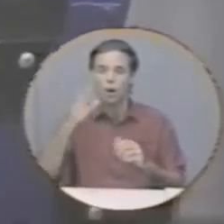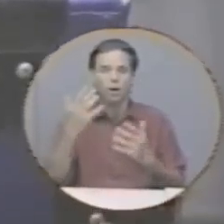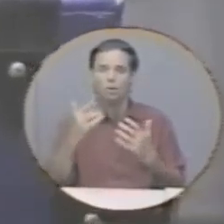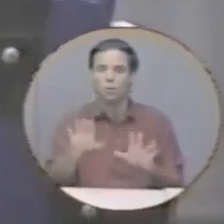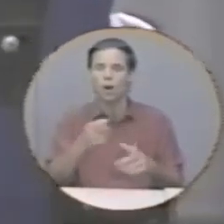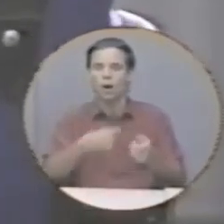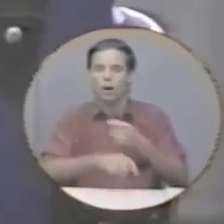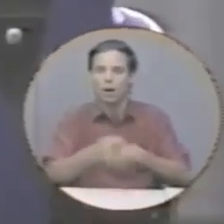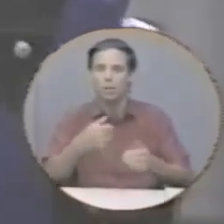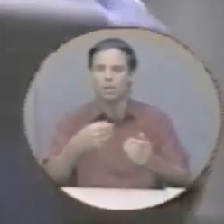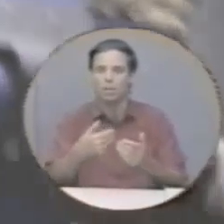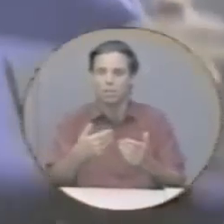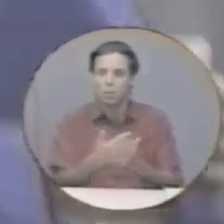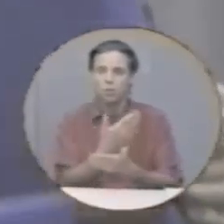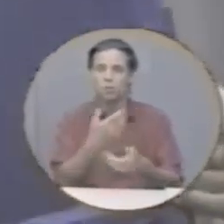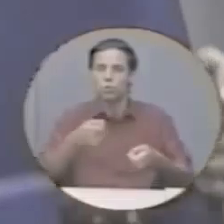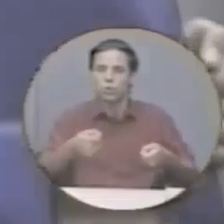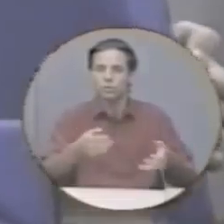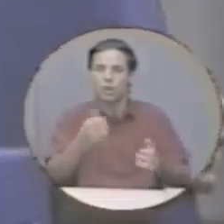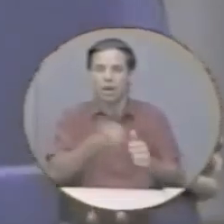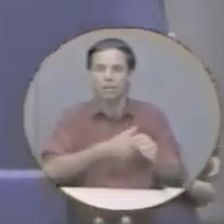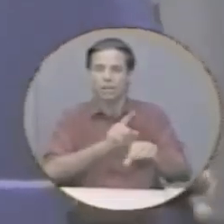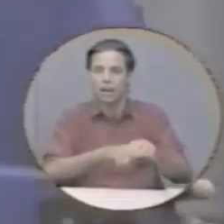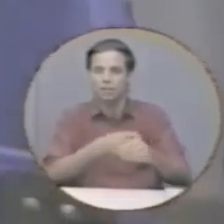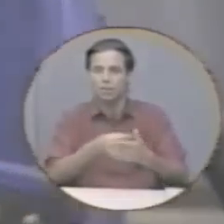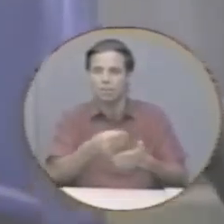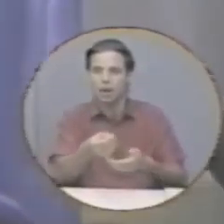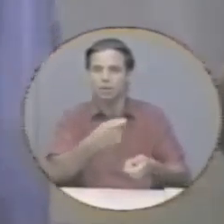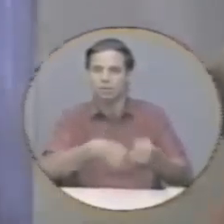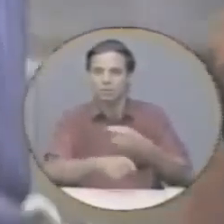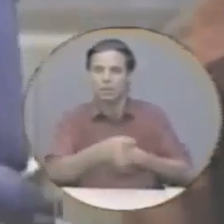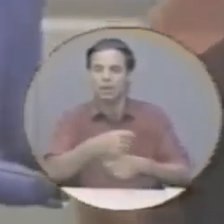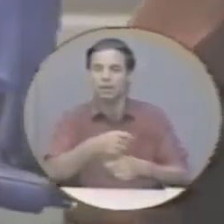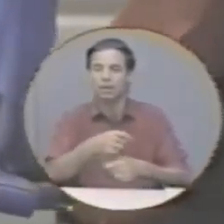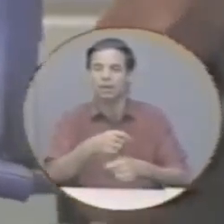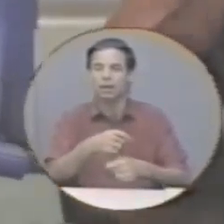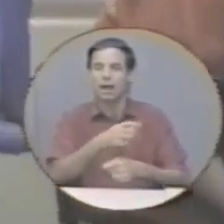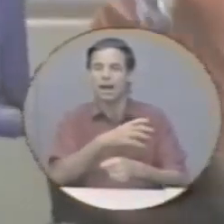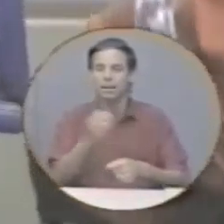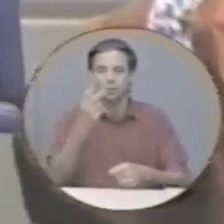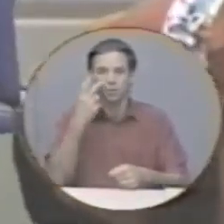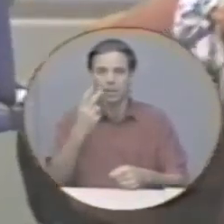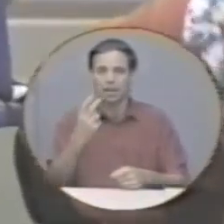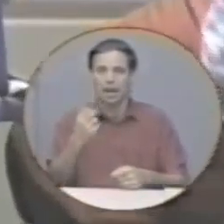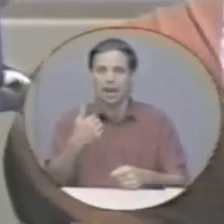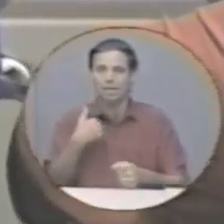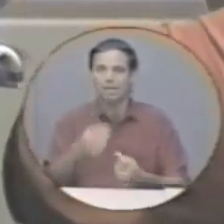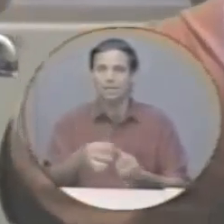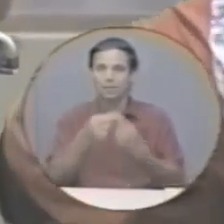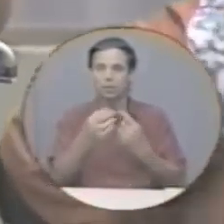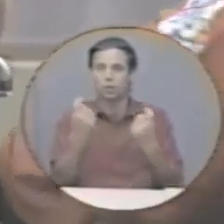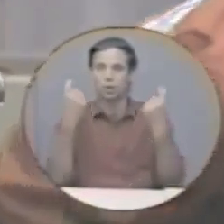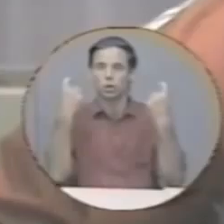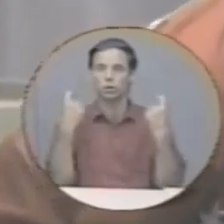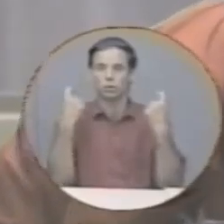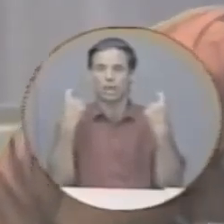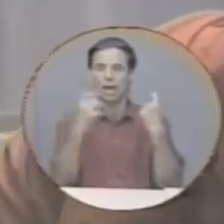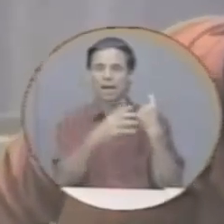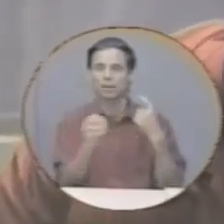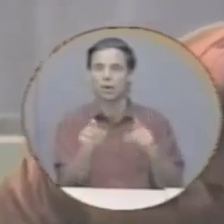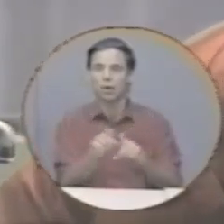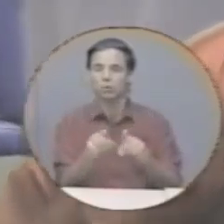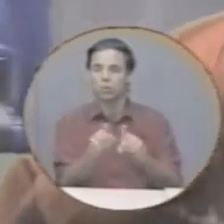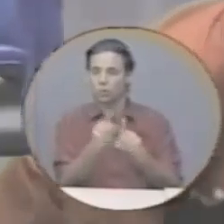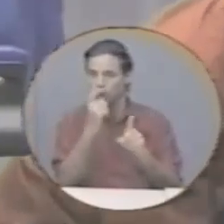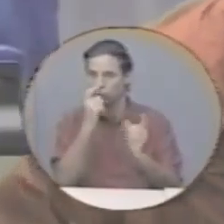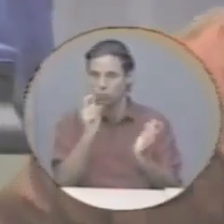have to keep buying new wheelchairs every single time. And then you can see how the back has the special hooks, And you can also notice